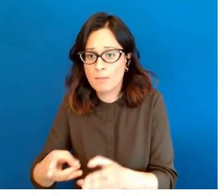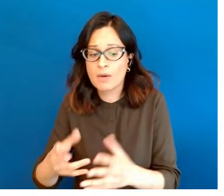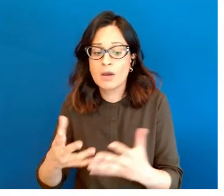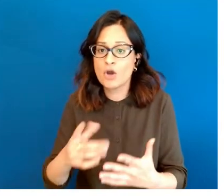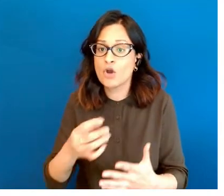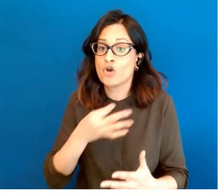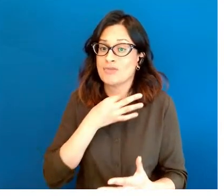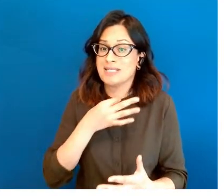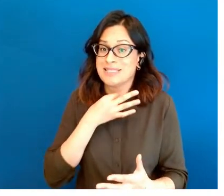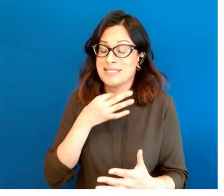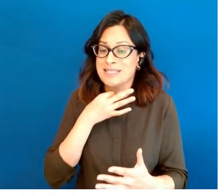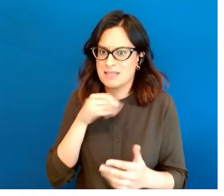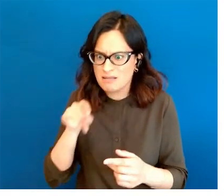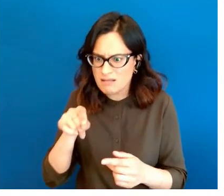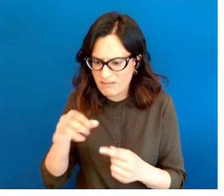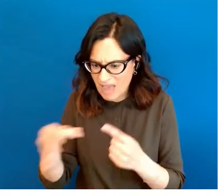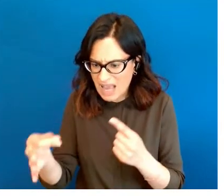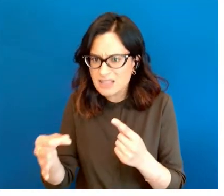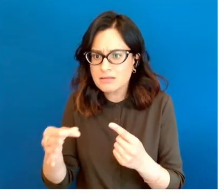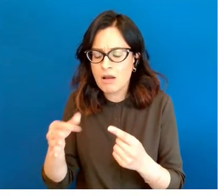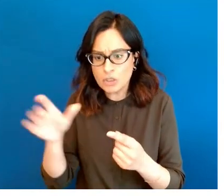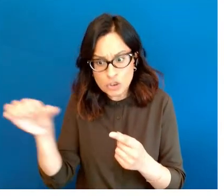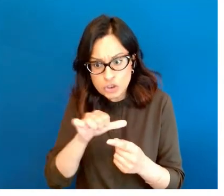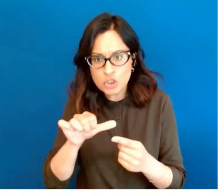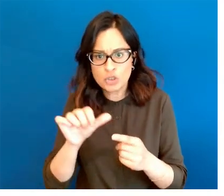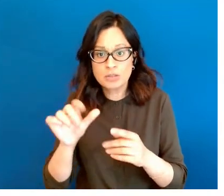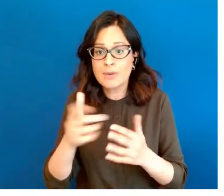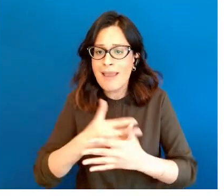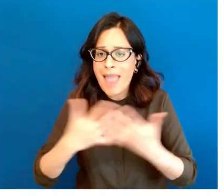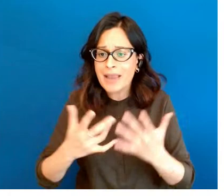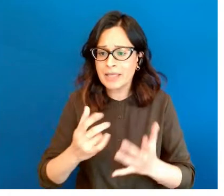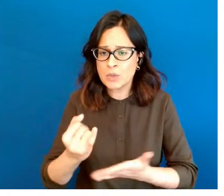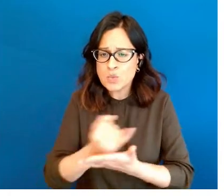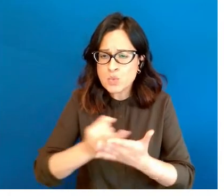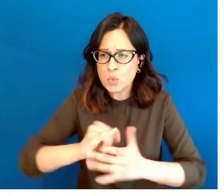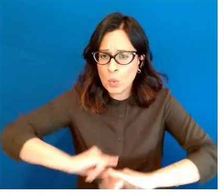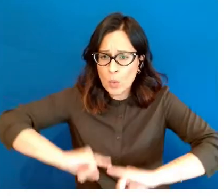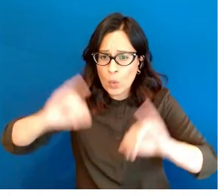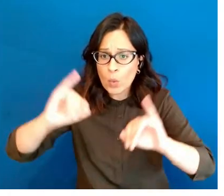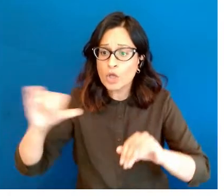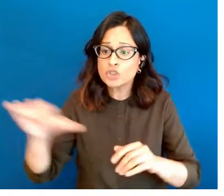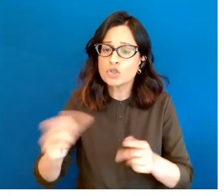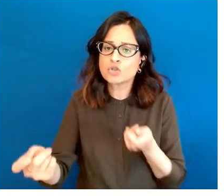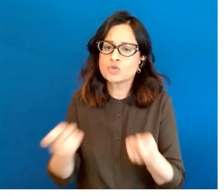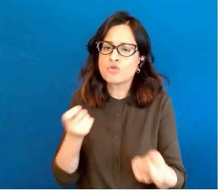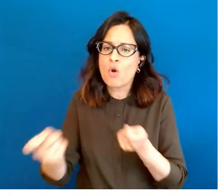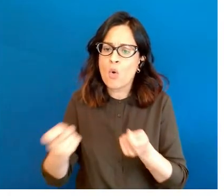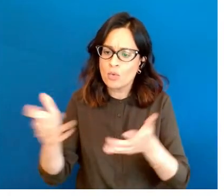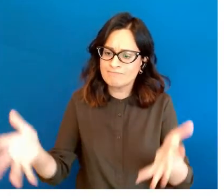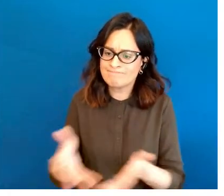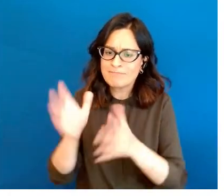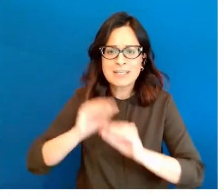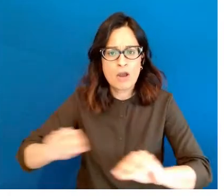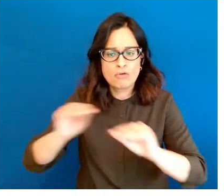So we should be encouraging all of these patients with severe food allergy to control their asthma really